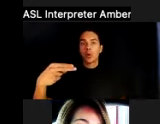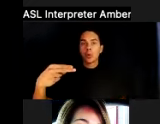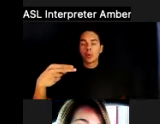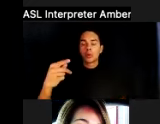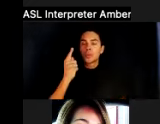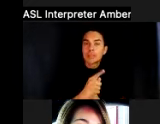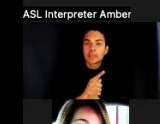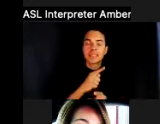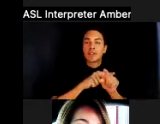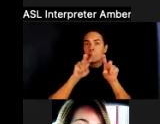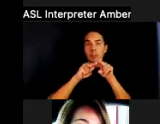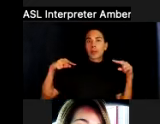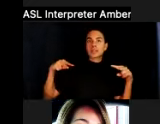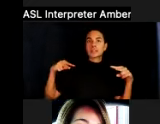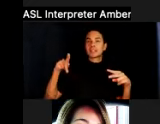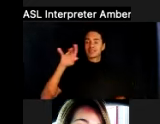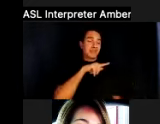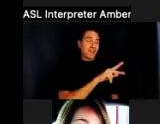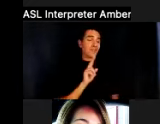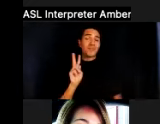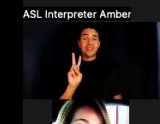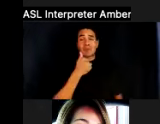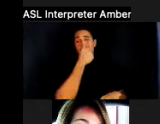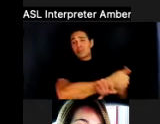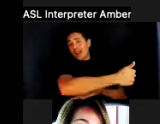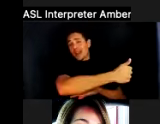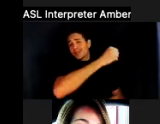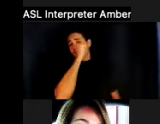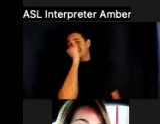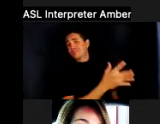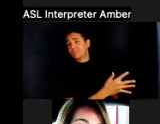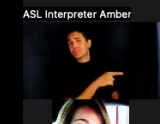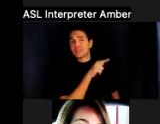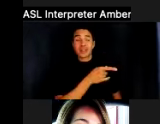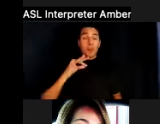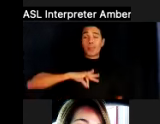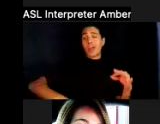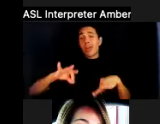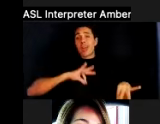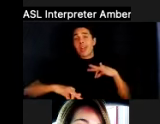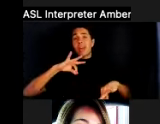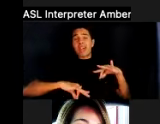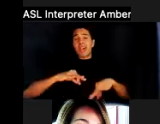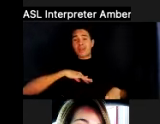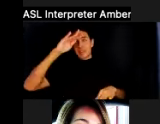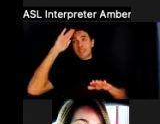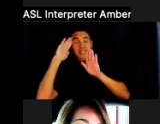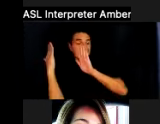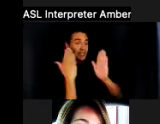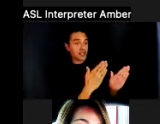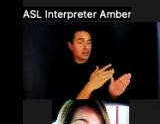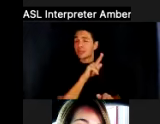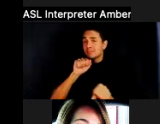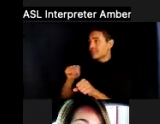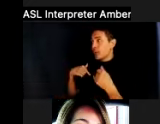the survivor is to blame or is getting like these benefits, right, from this unwanted attention. So the